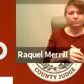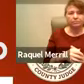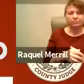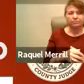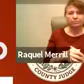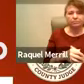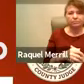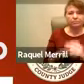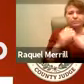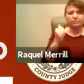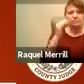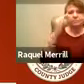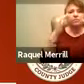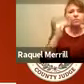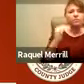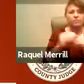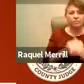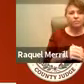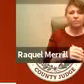Let's go on to the next slide.